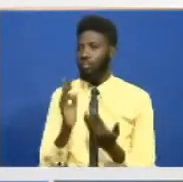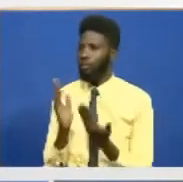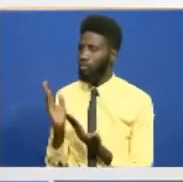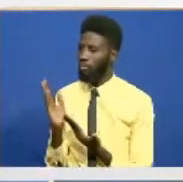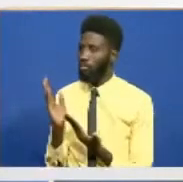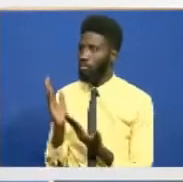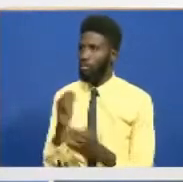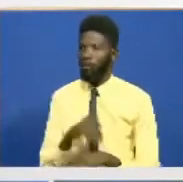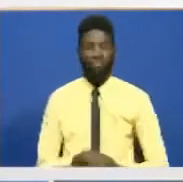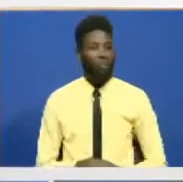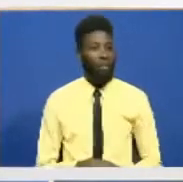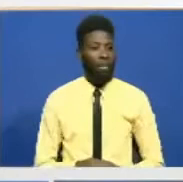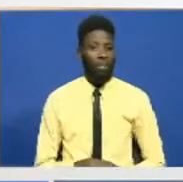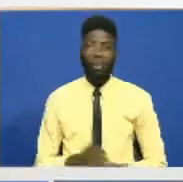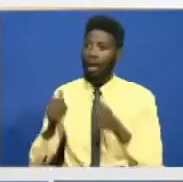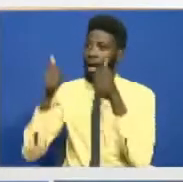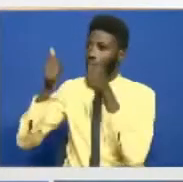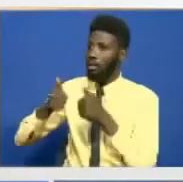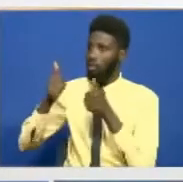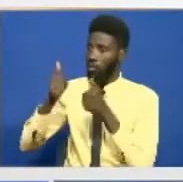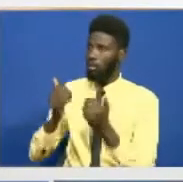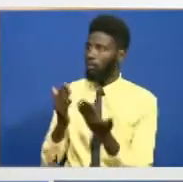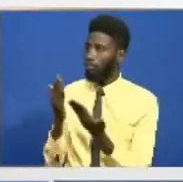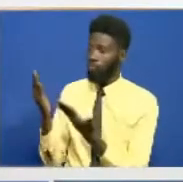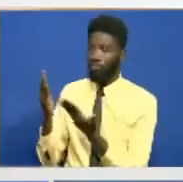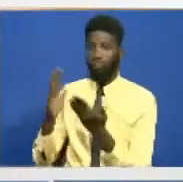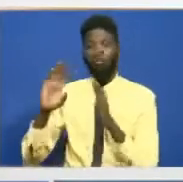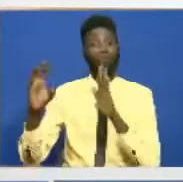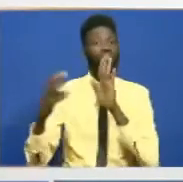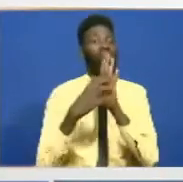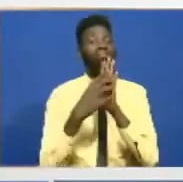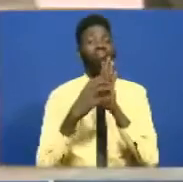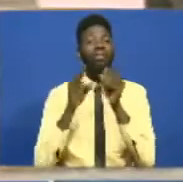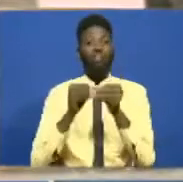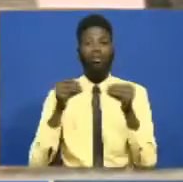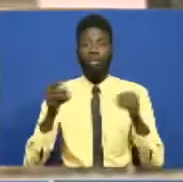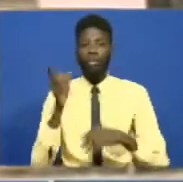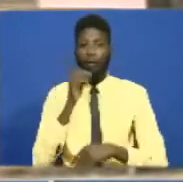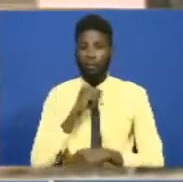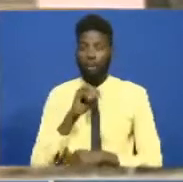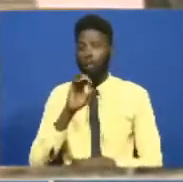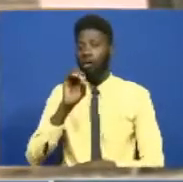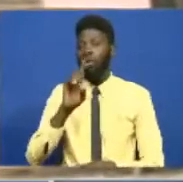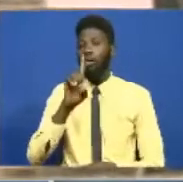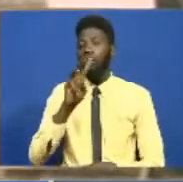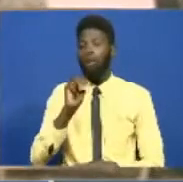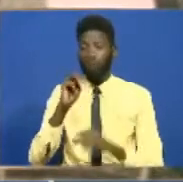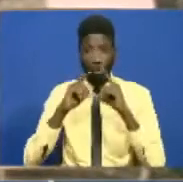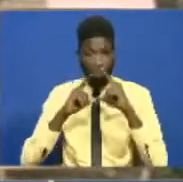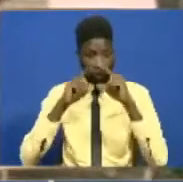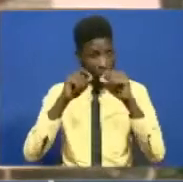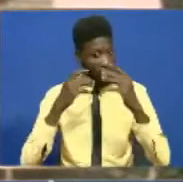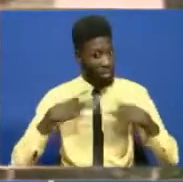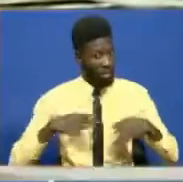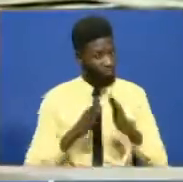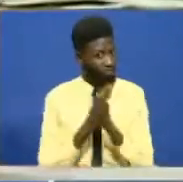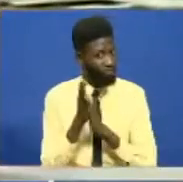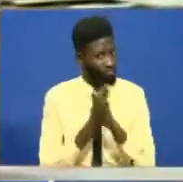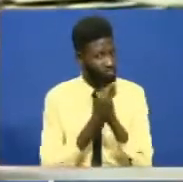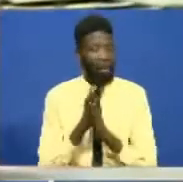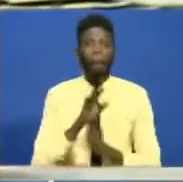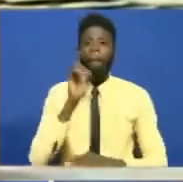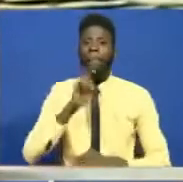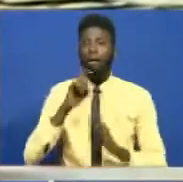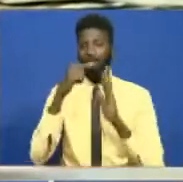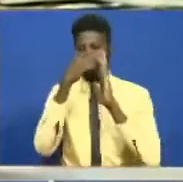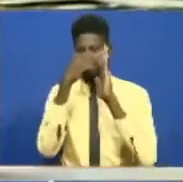February 26th, 2021. In an advertisement placed in local dailies, the Orange Democratic Movement ODM has said the interested applicants must meet all